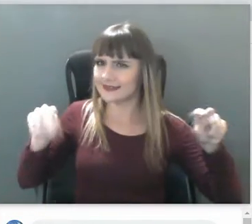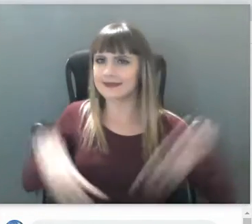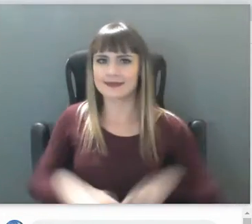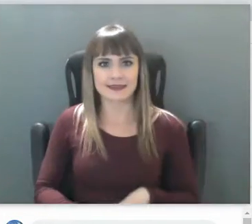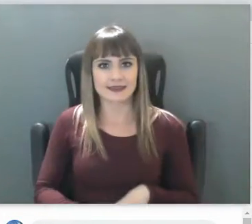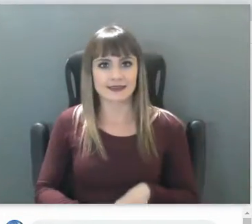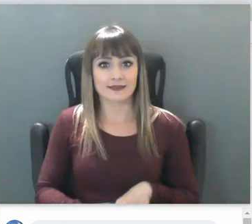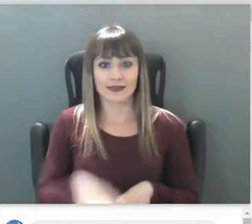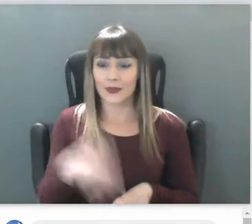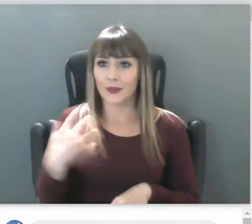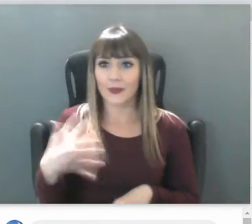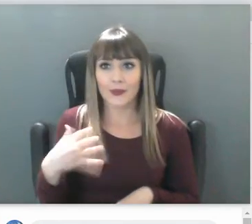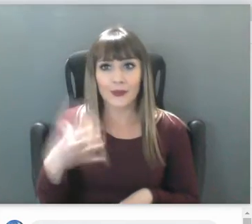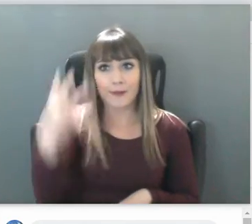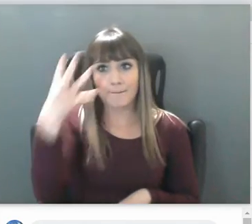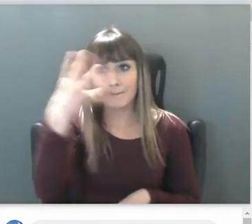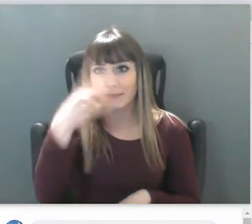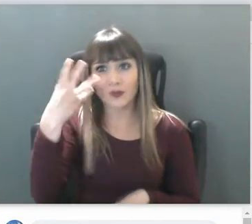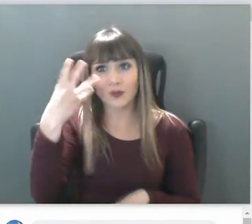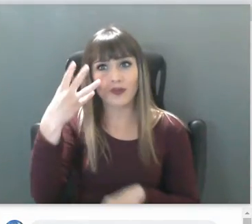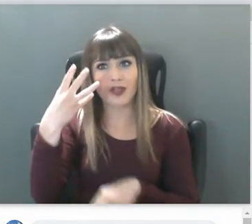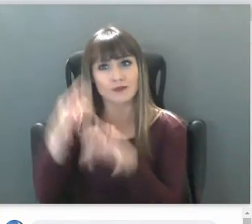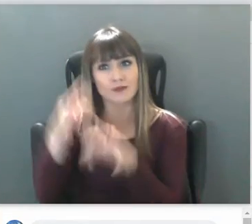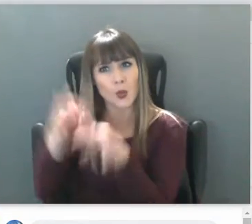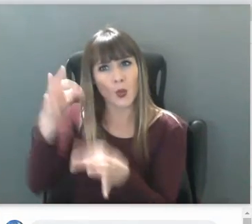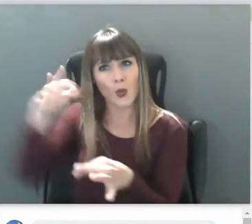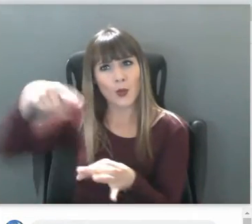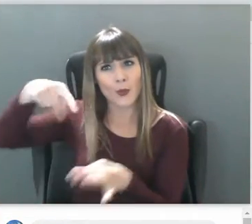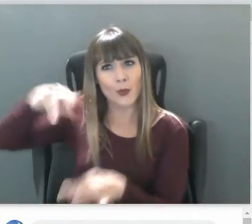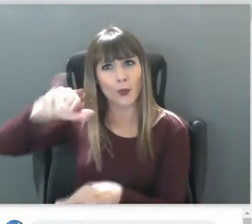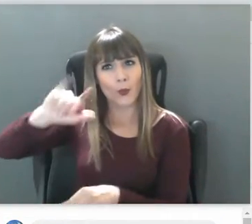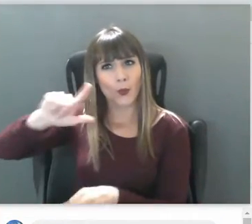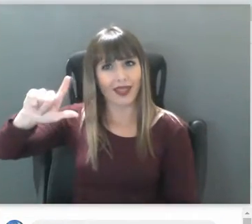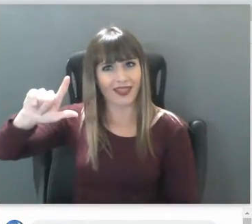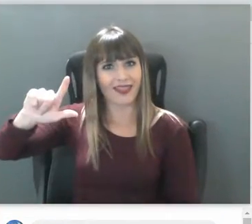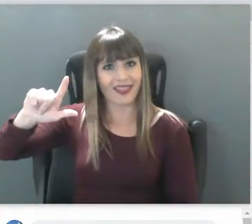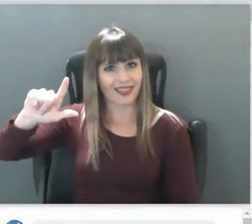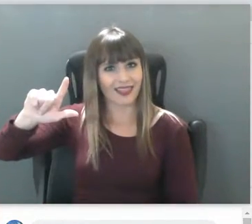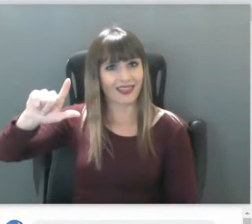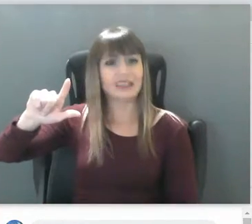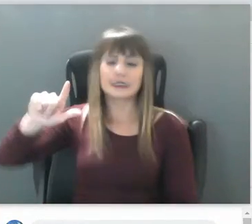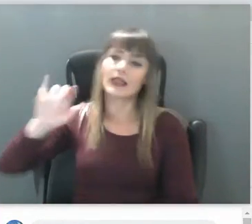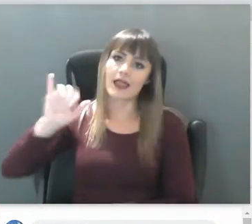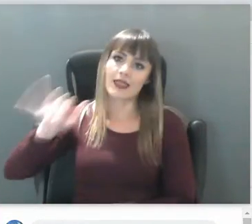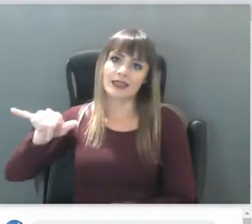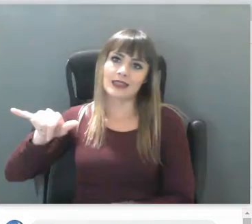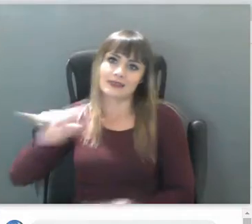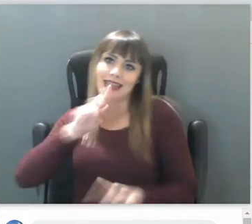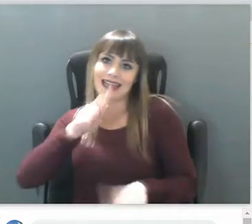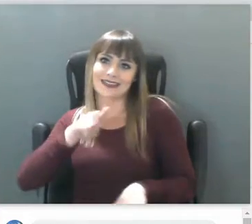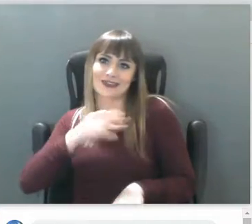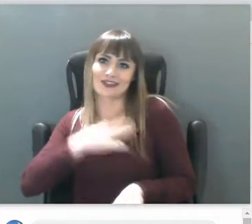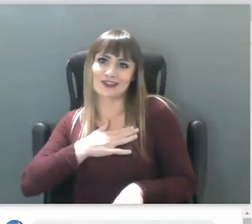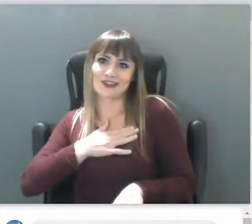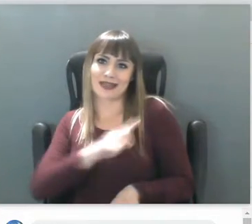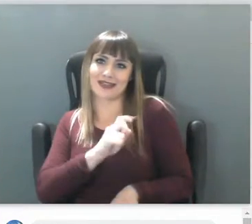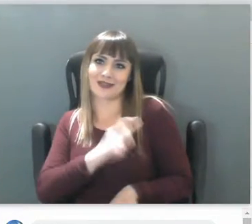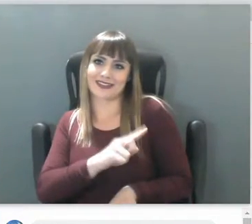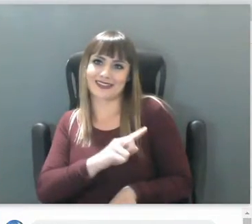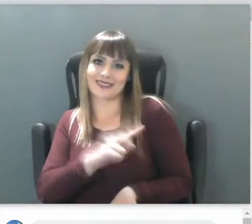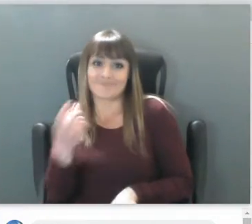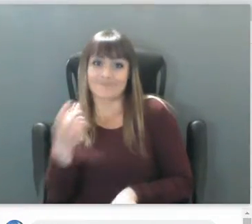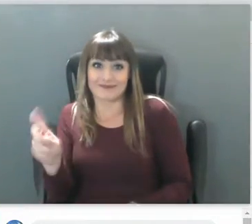These are just beautiful. Yes, they are. Here's the answer to my question, folks. These are quills from our little guys right here. And look